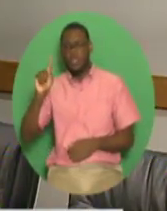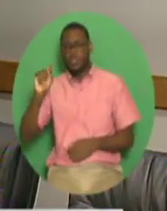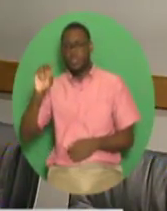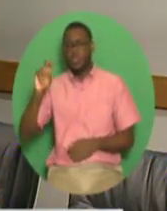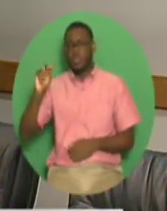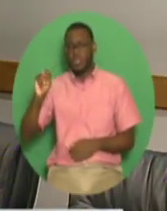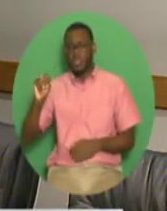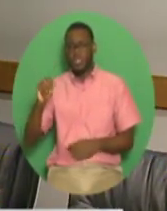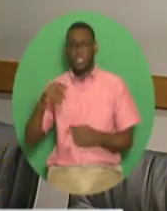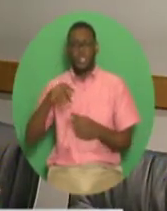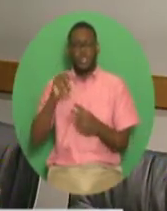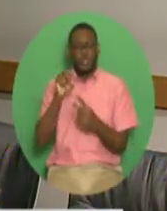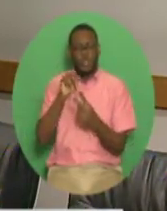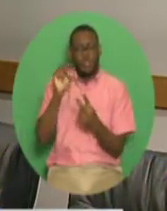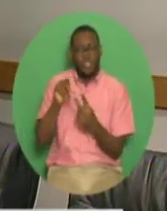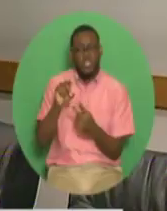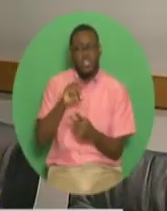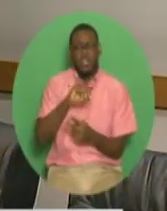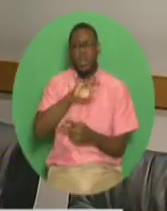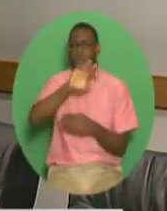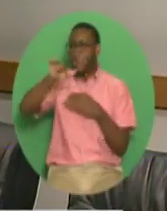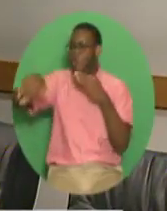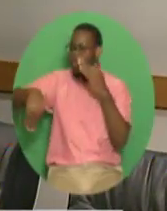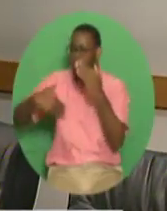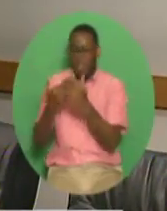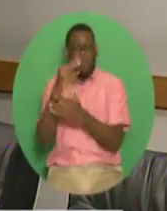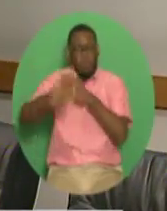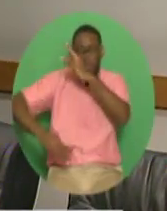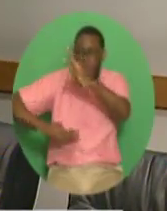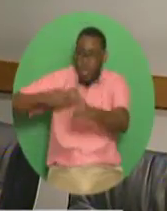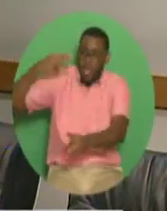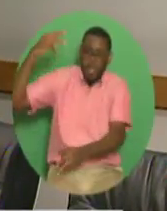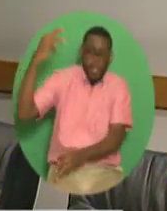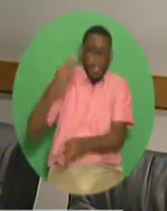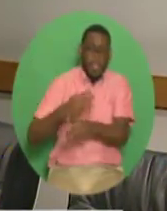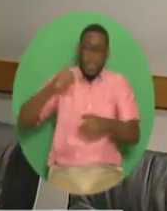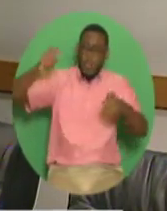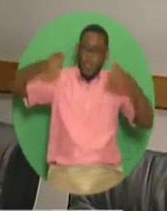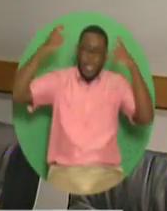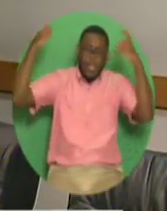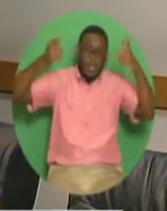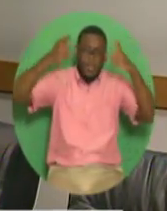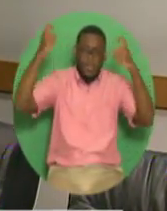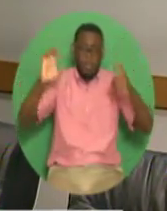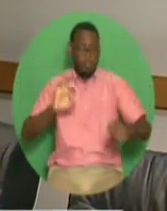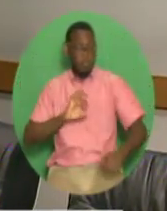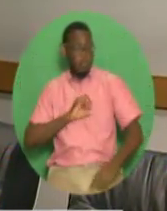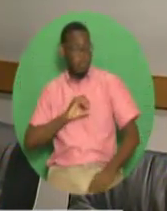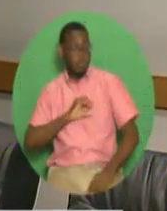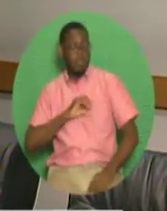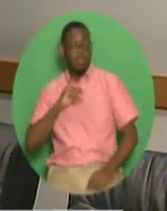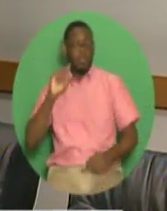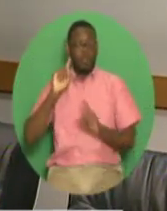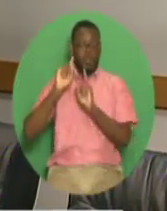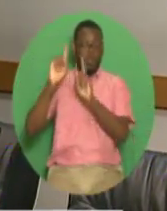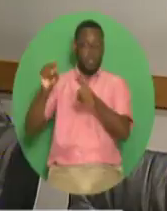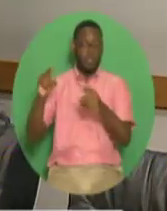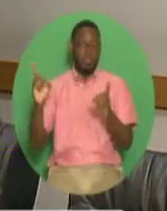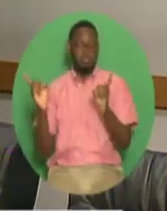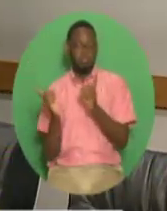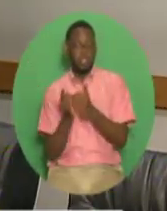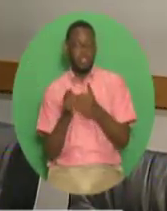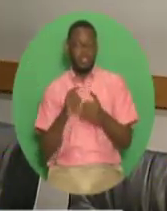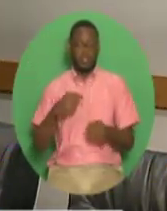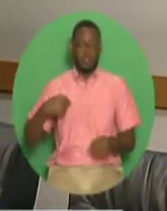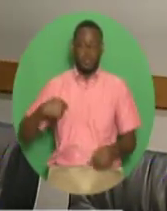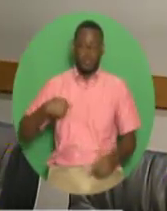And they won an award with the Queen's Commonwealth Young Leaders Award to actually meet the Queen. 2 trainees,